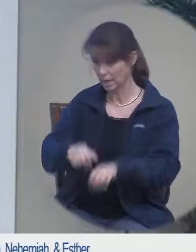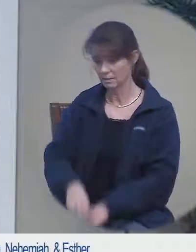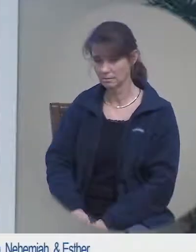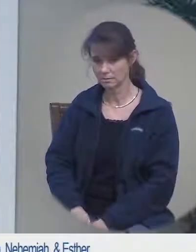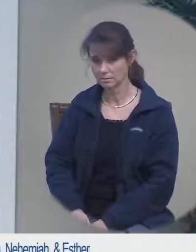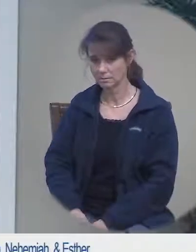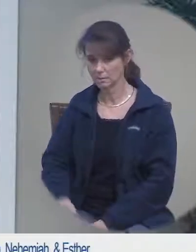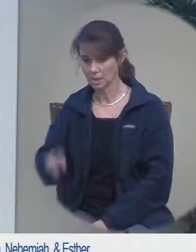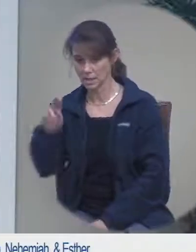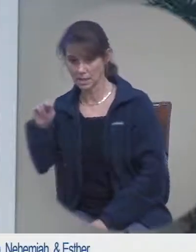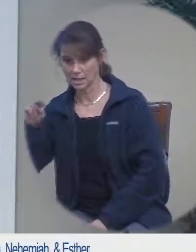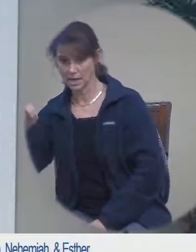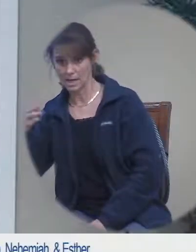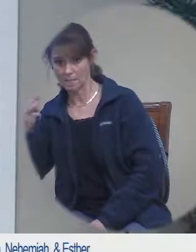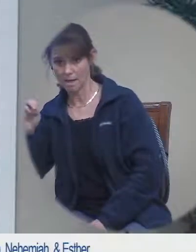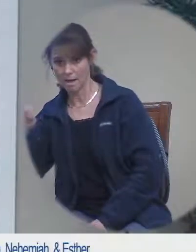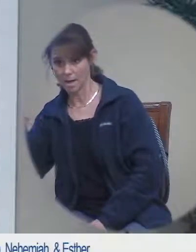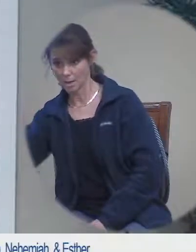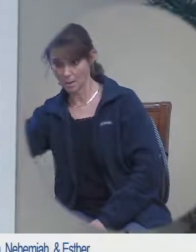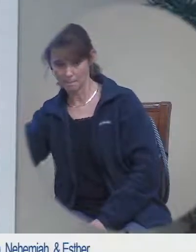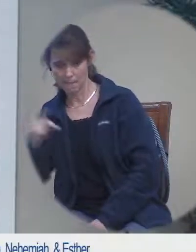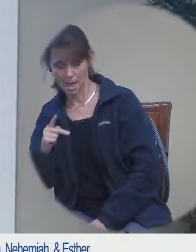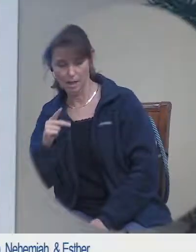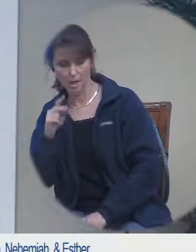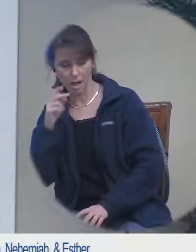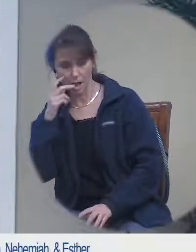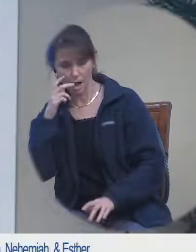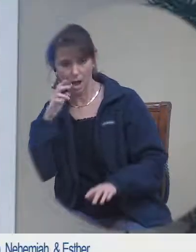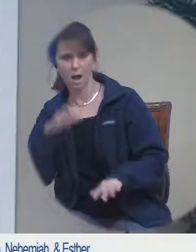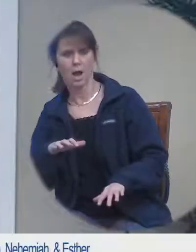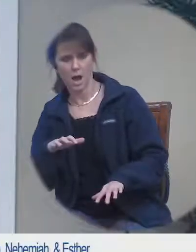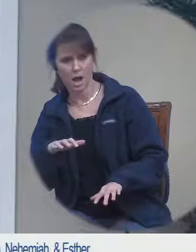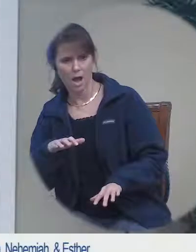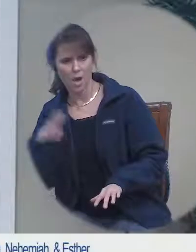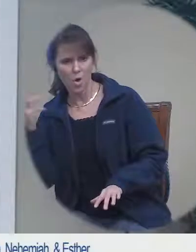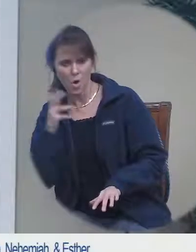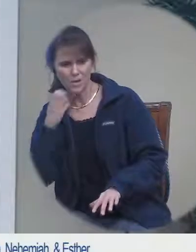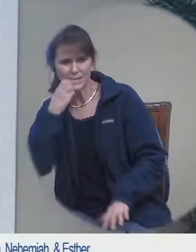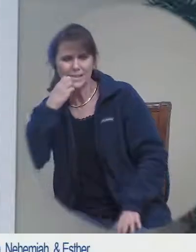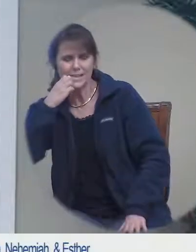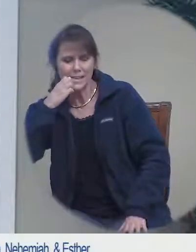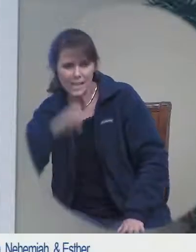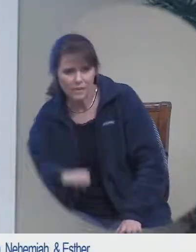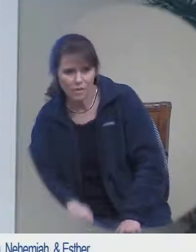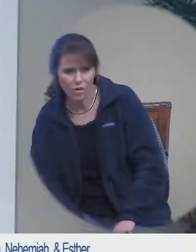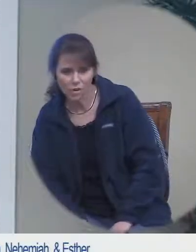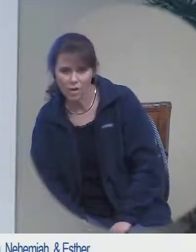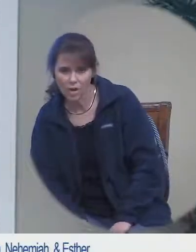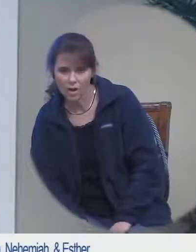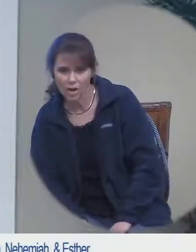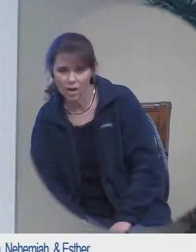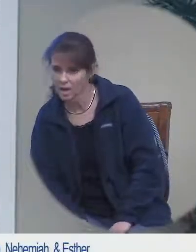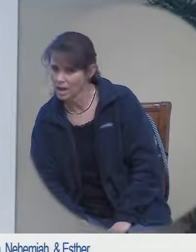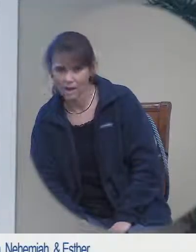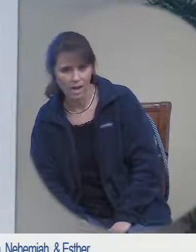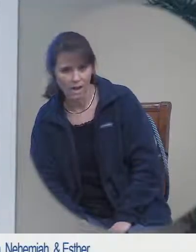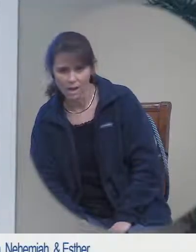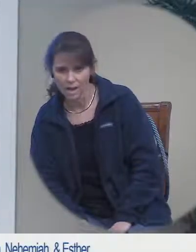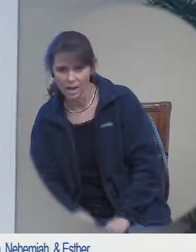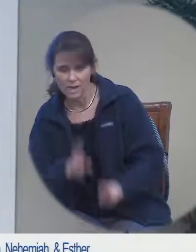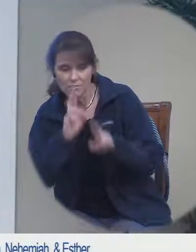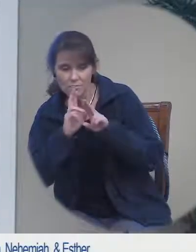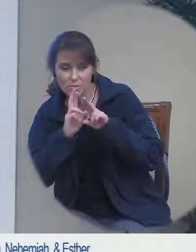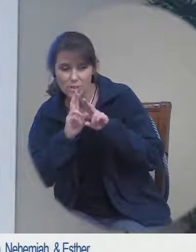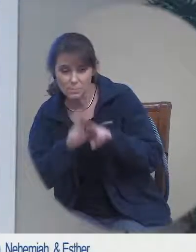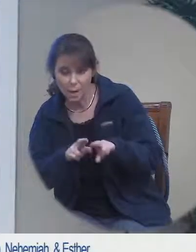this thing they were doing. He didn't say it was just poor judgment. He called it an act of evil. And look what he did, how he responded to the